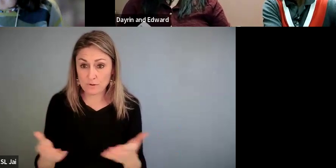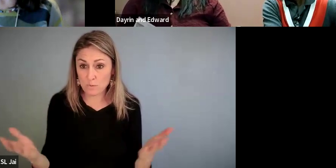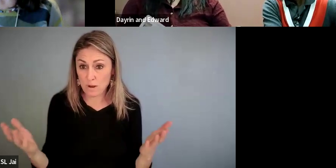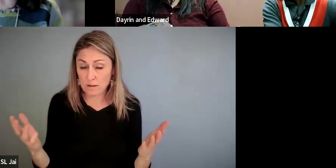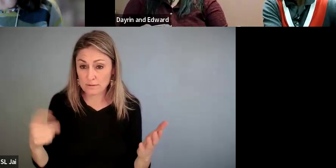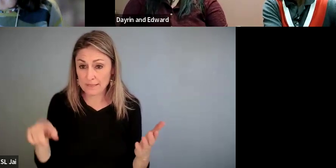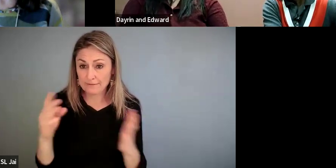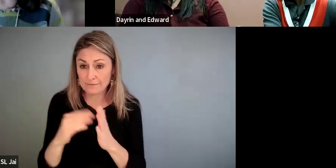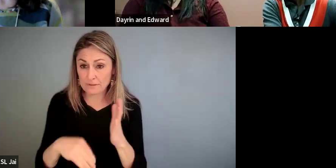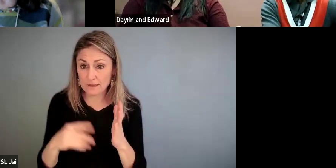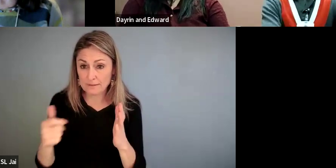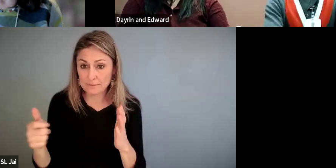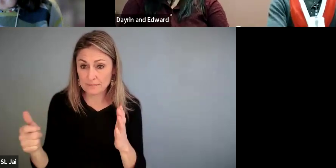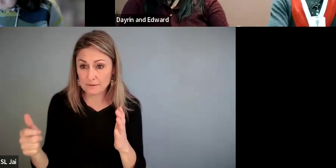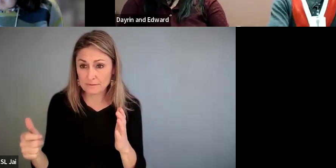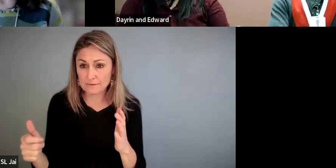on their own?